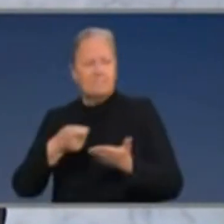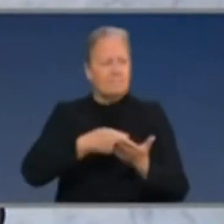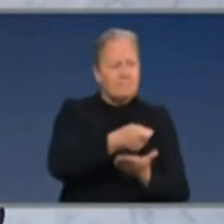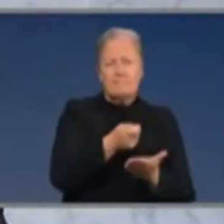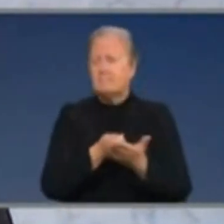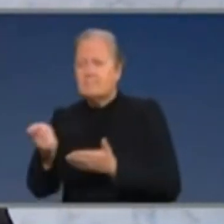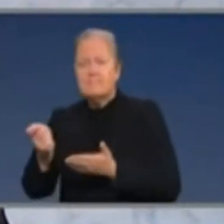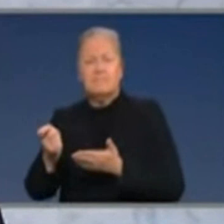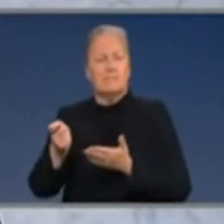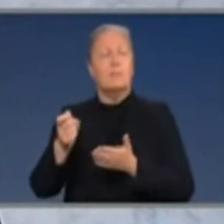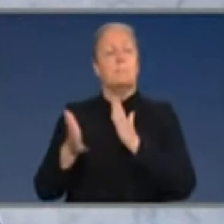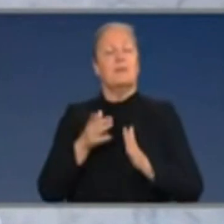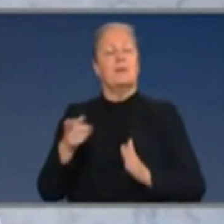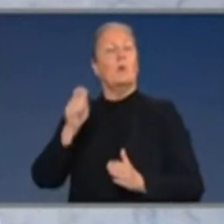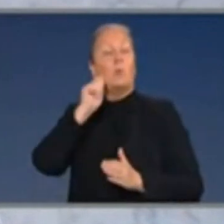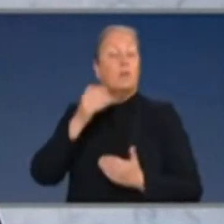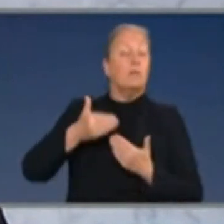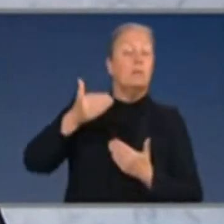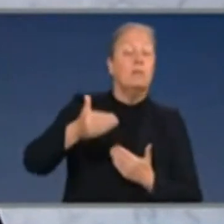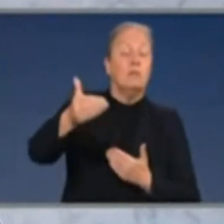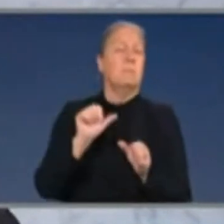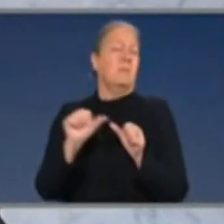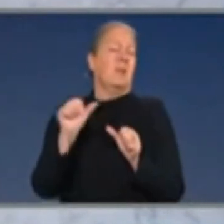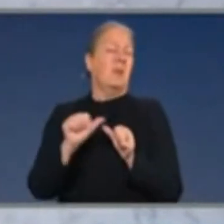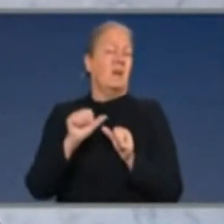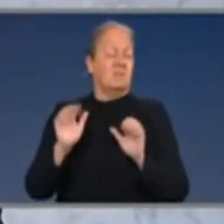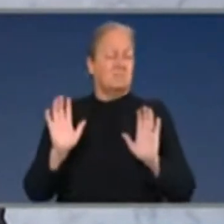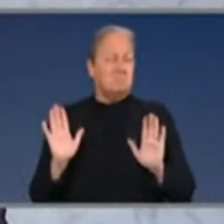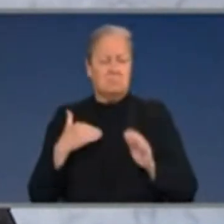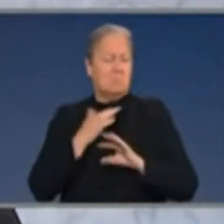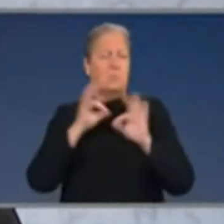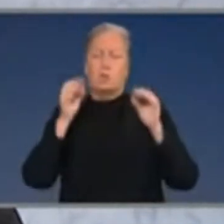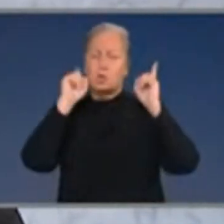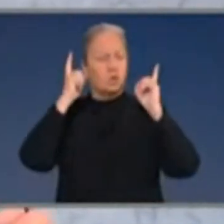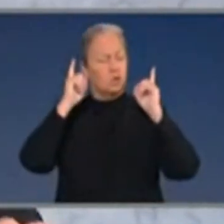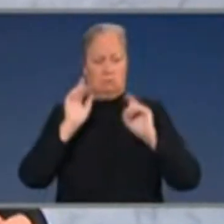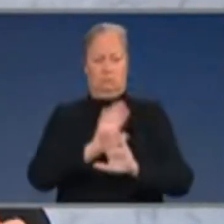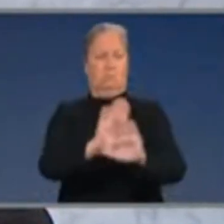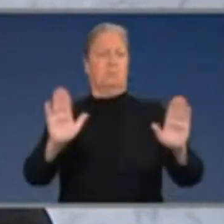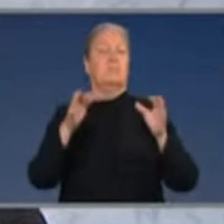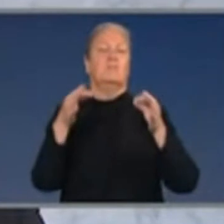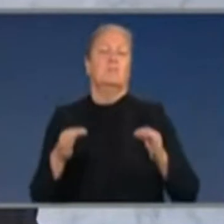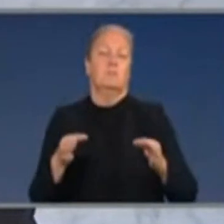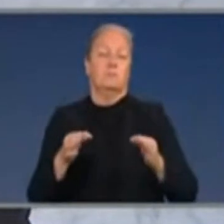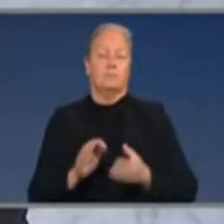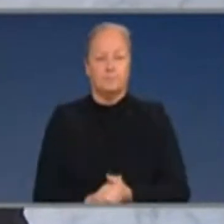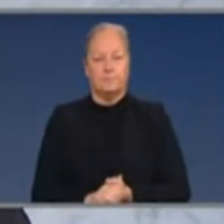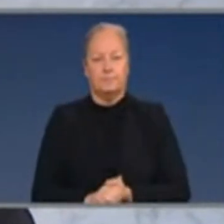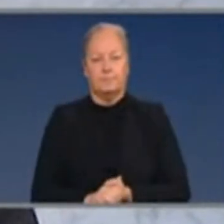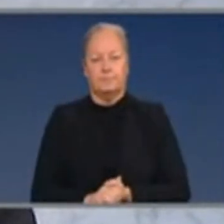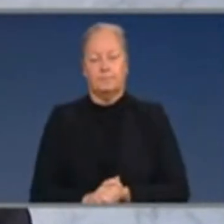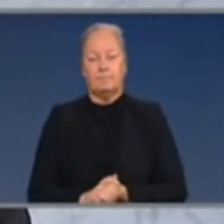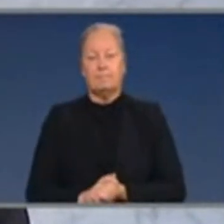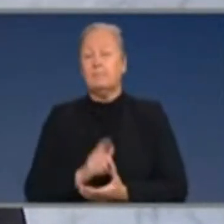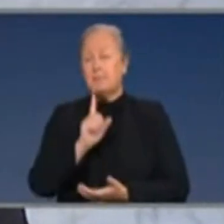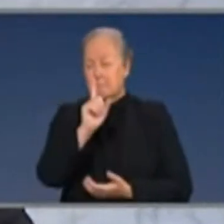now and put them even in a stronger position in the future. So no, I don't have those concerns, but I think it's very important to